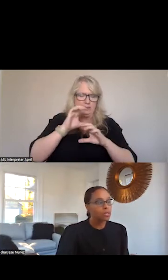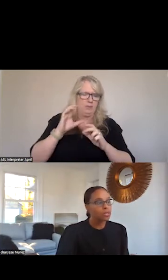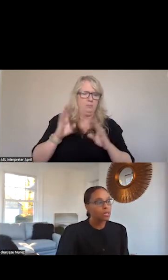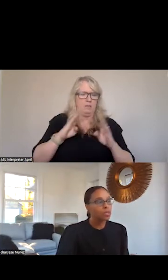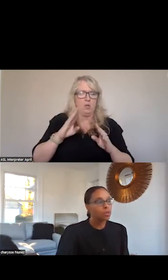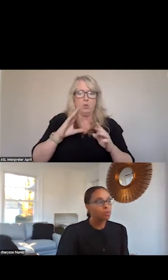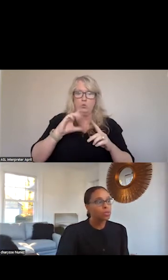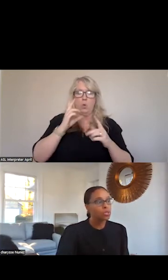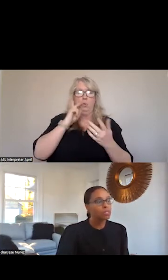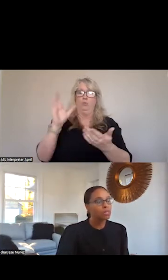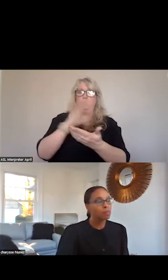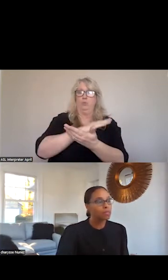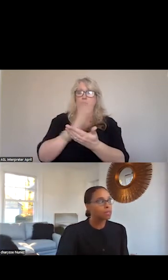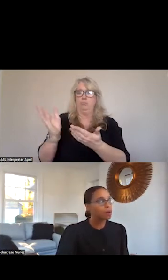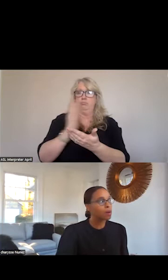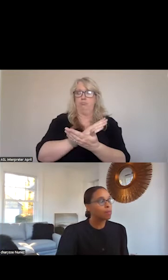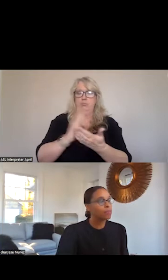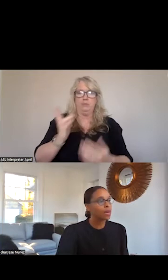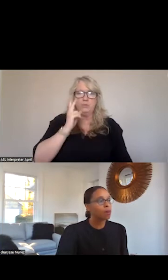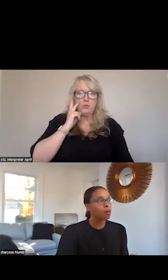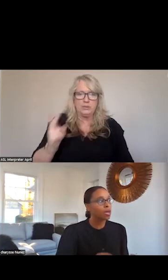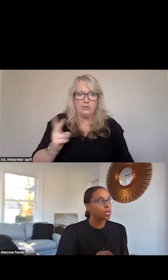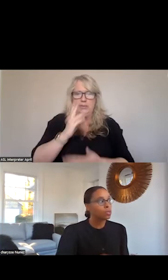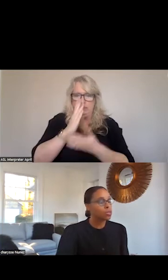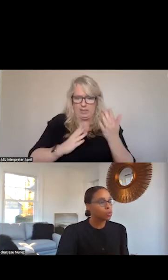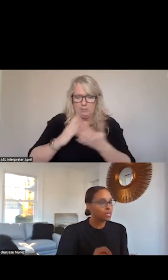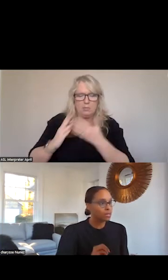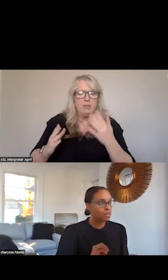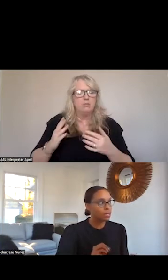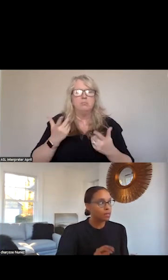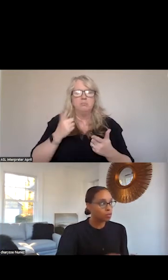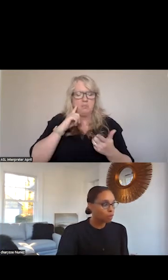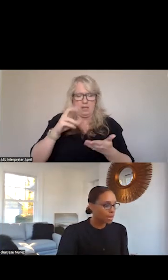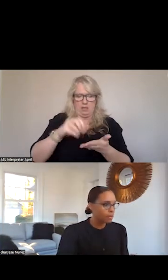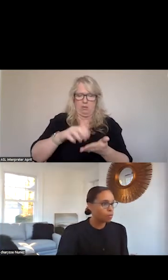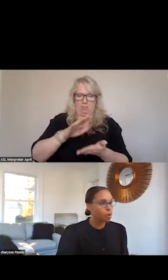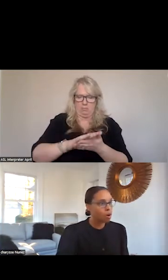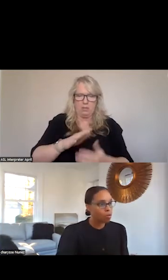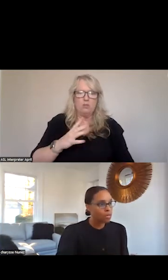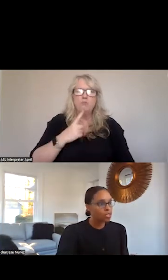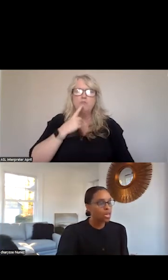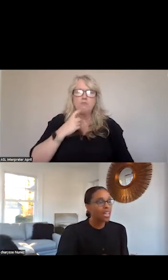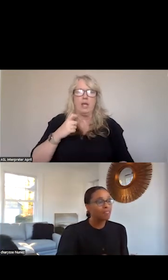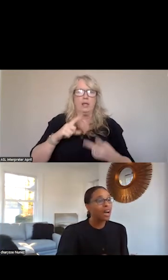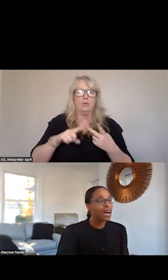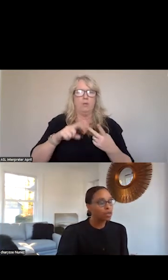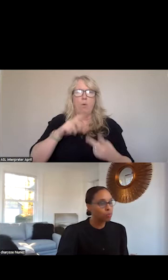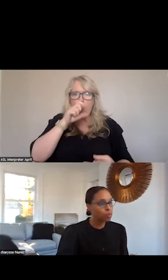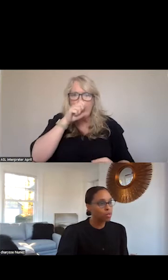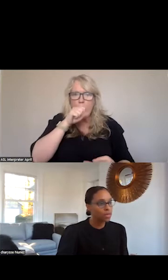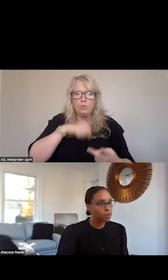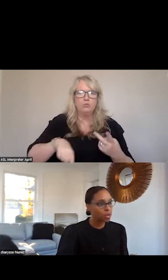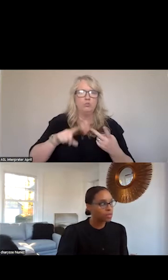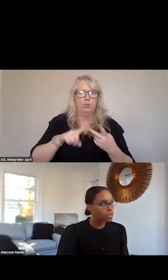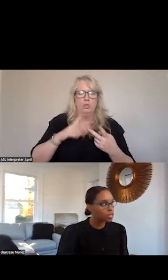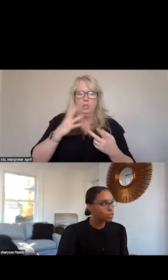across this continuum, you see segments that are denoted in red or orange have higher